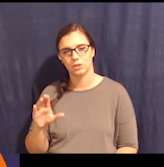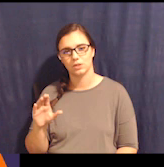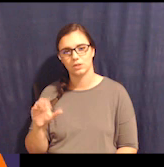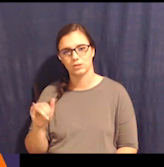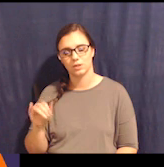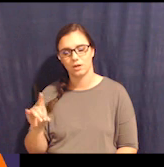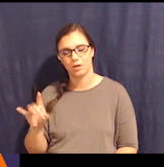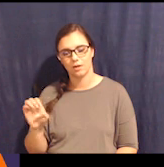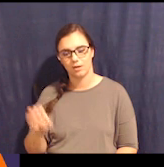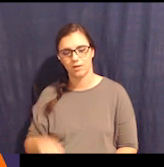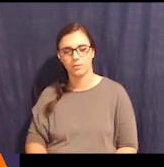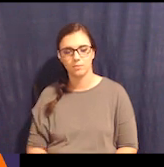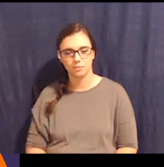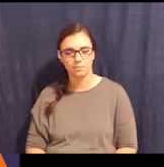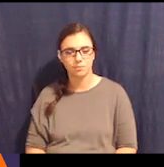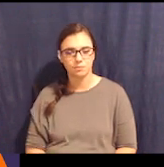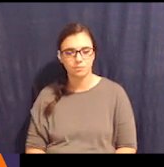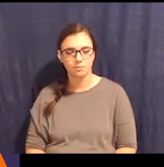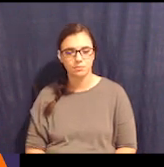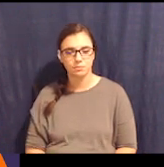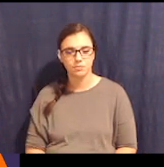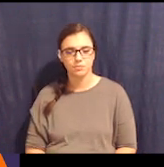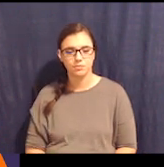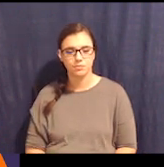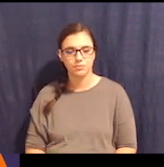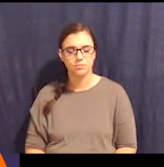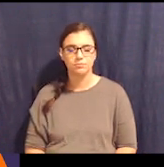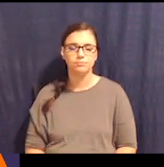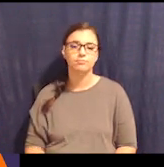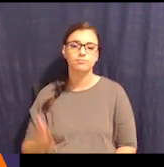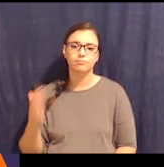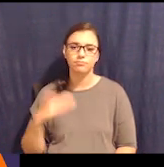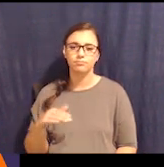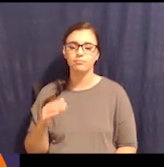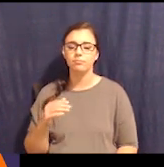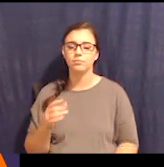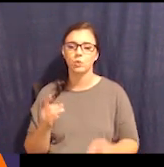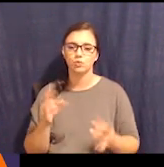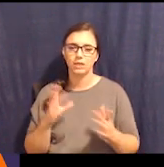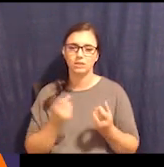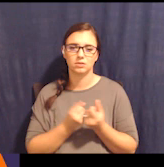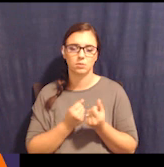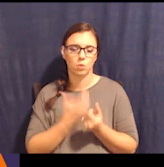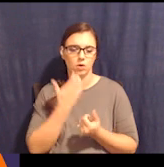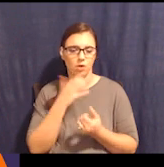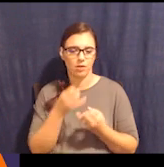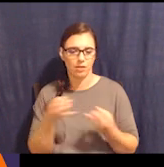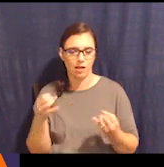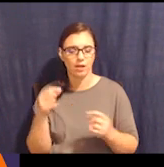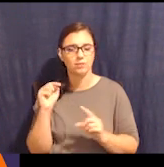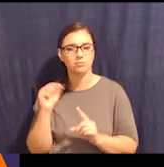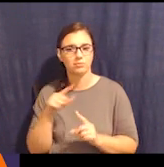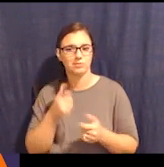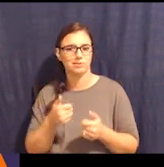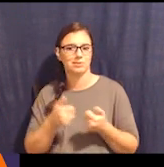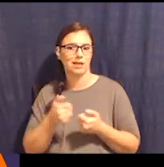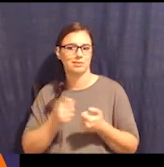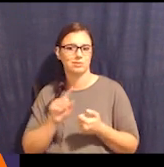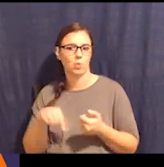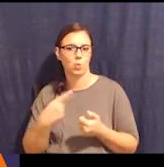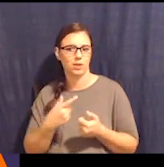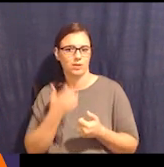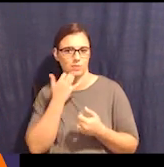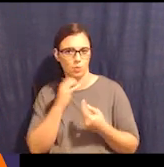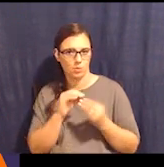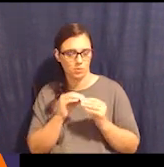The next crisis support hotline is actually a text line. You can contact the crisis text line 24